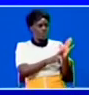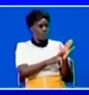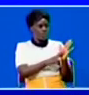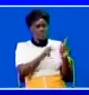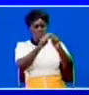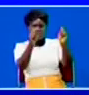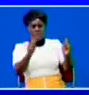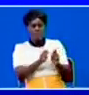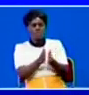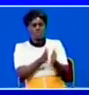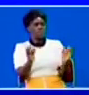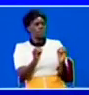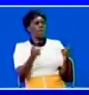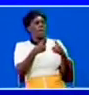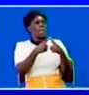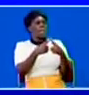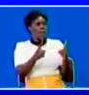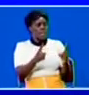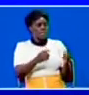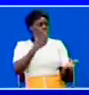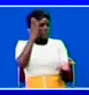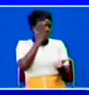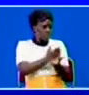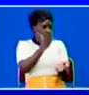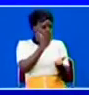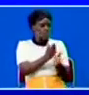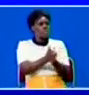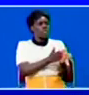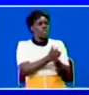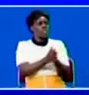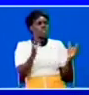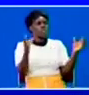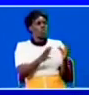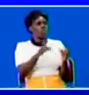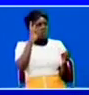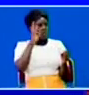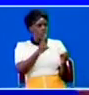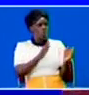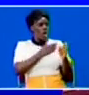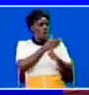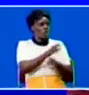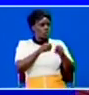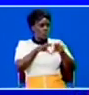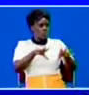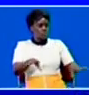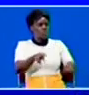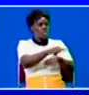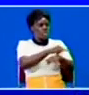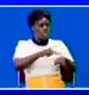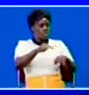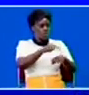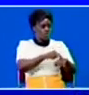amorphous tribal interests, but rather are genuine interest groups whose appeal cuts across the diversity of the nation.